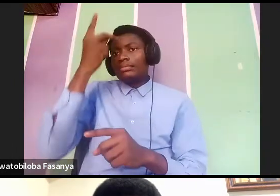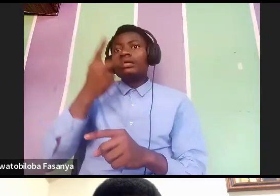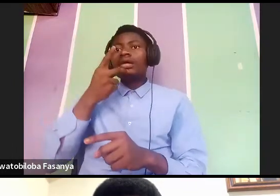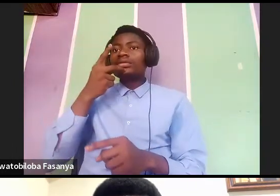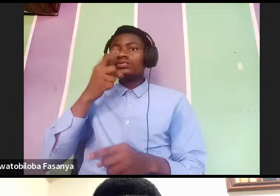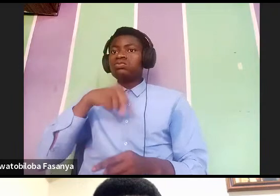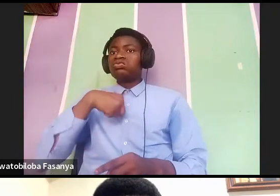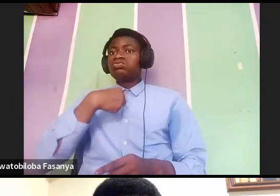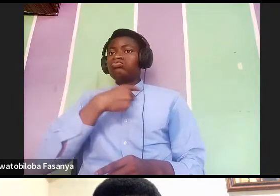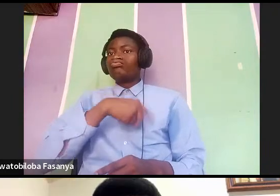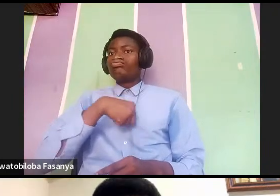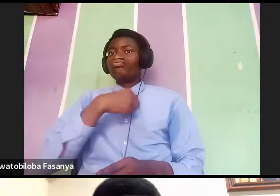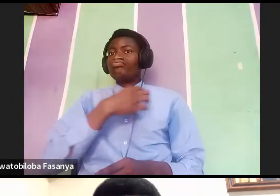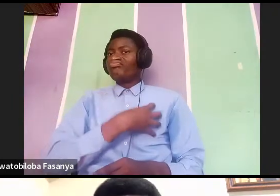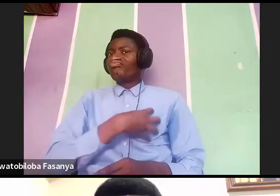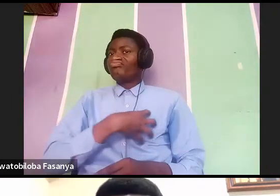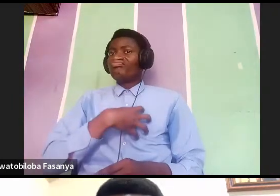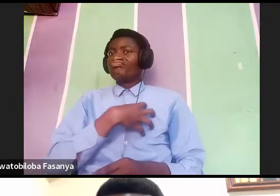events.